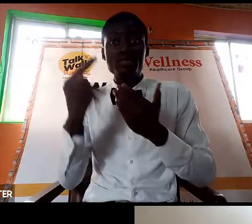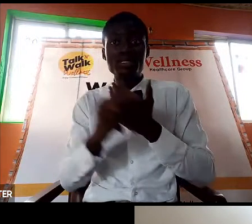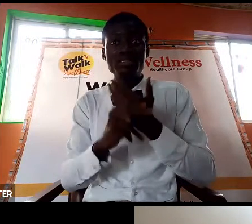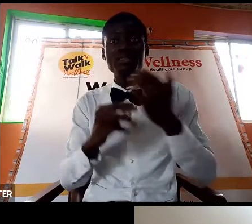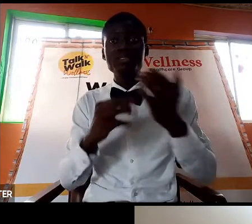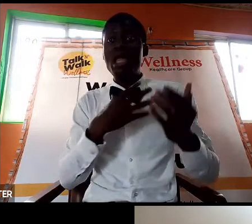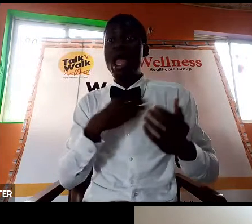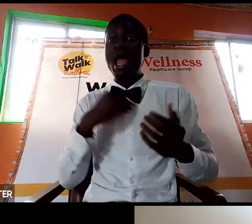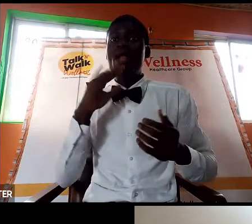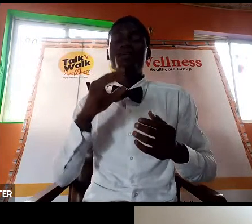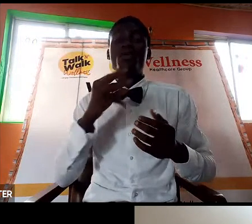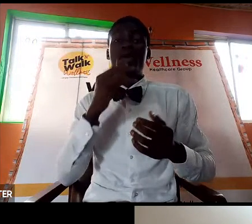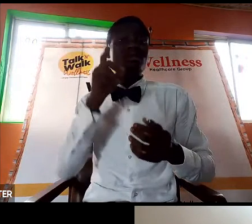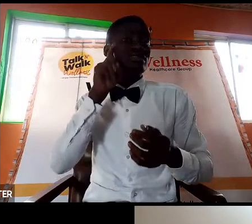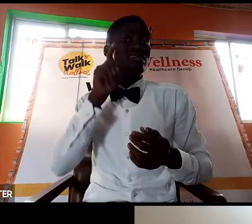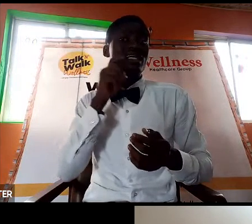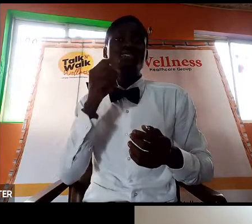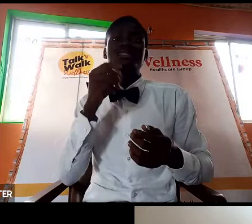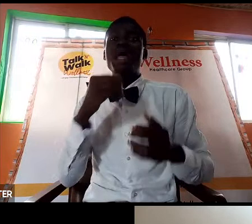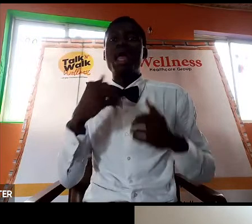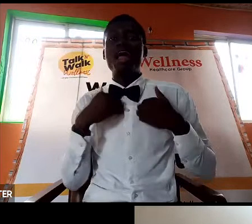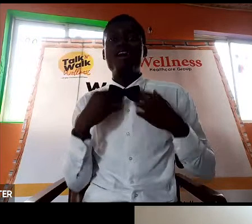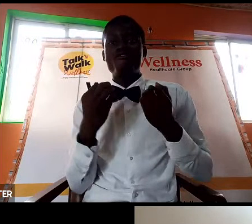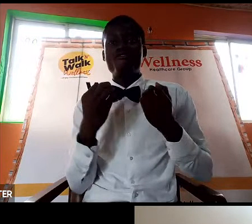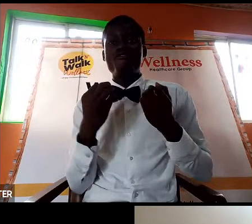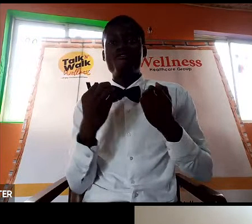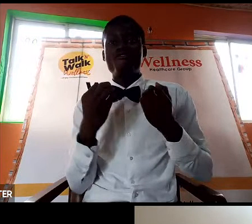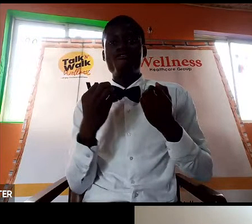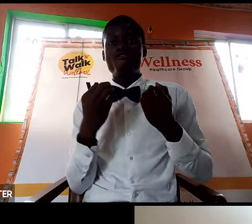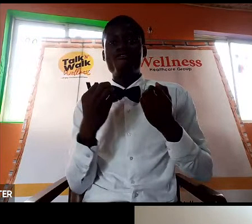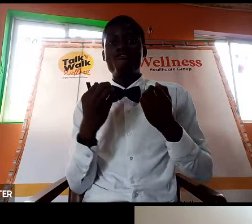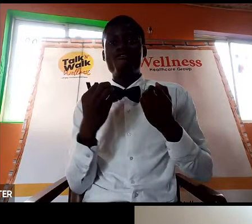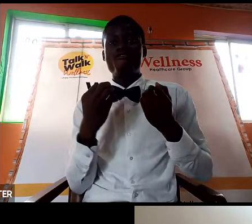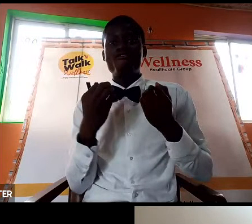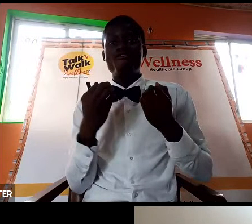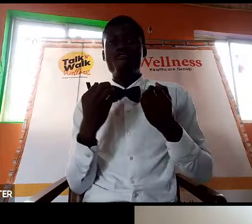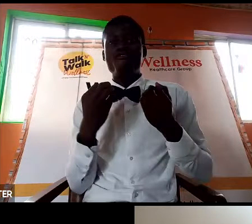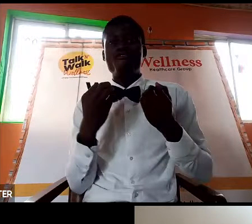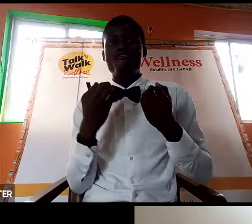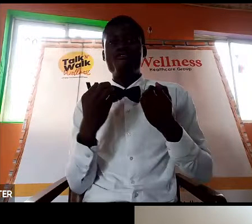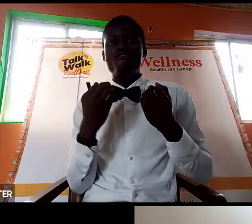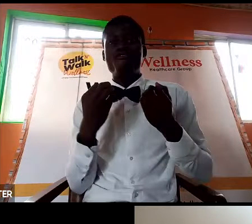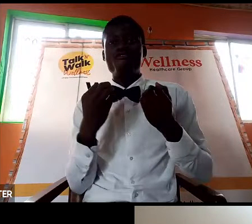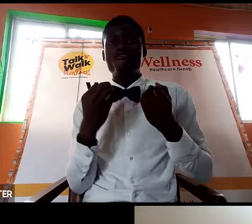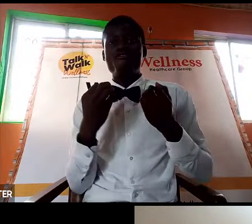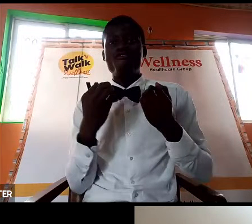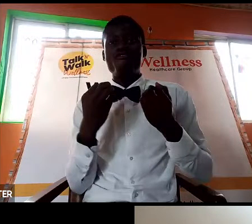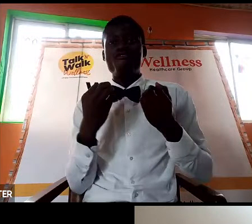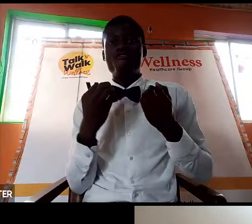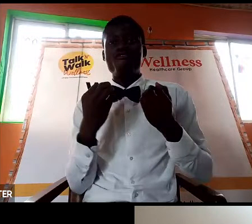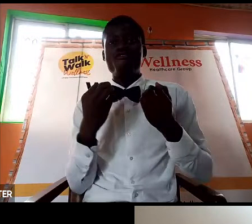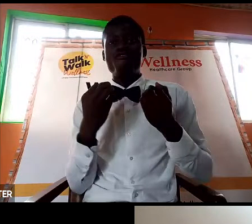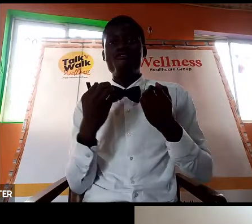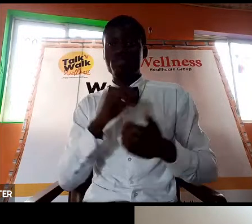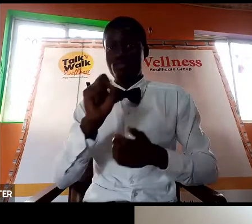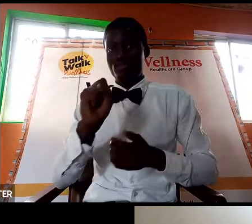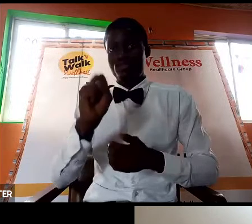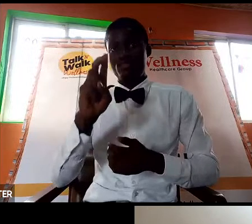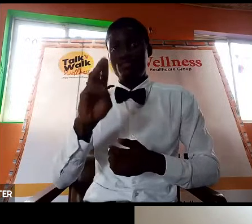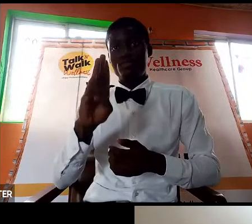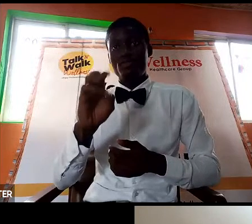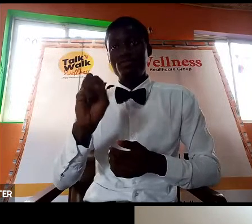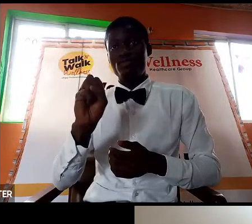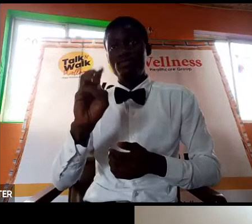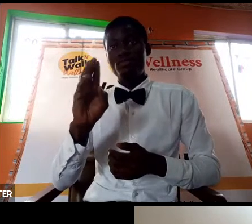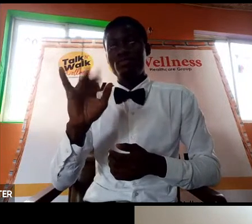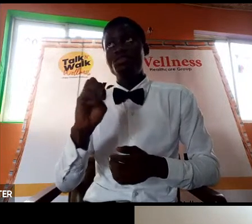to say thank you for everyone watching us. Please subscribe to the YouTube channel so that you can be the first set of people, you know, that receives our updates. We're